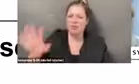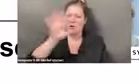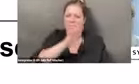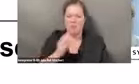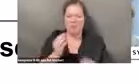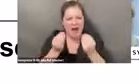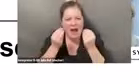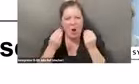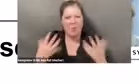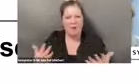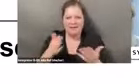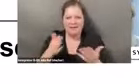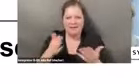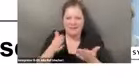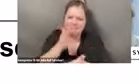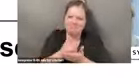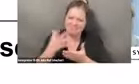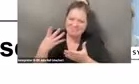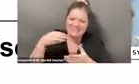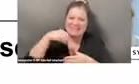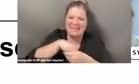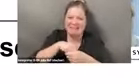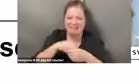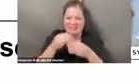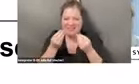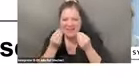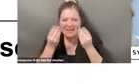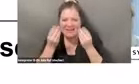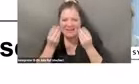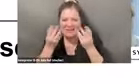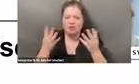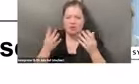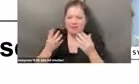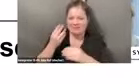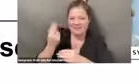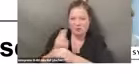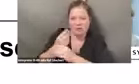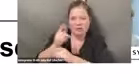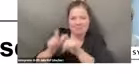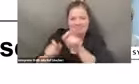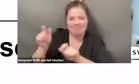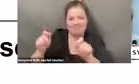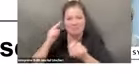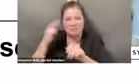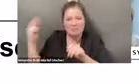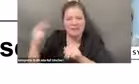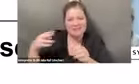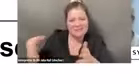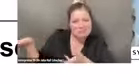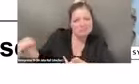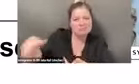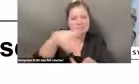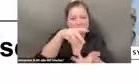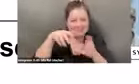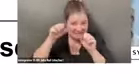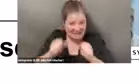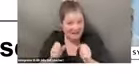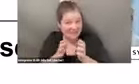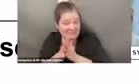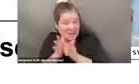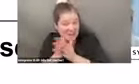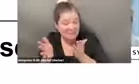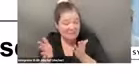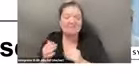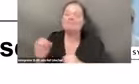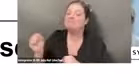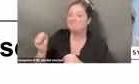involved in collecting all this information from the end user perspective? Could you say something about that? Yes, yes. So it's very important to get the end